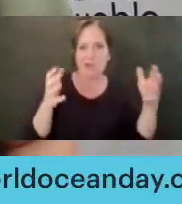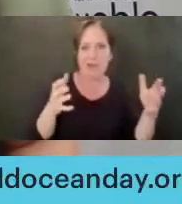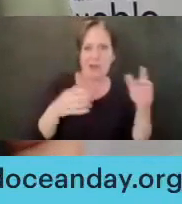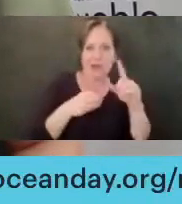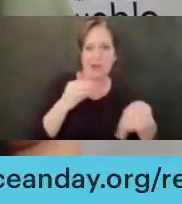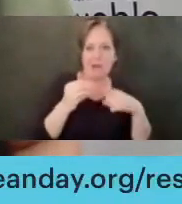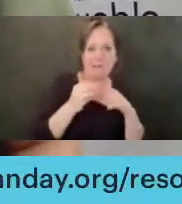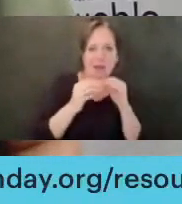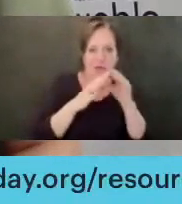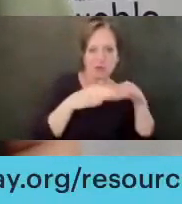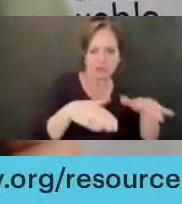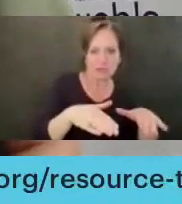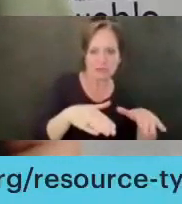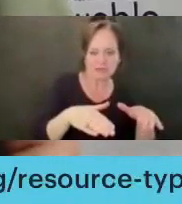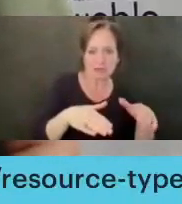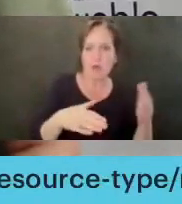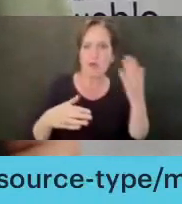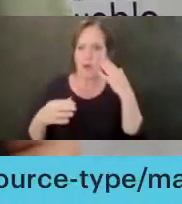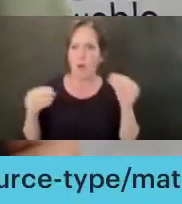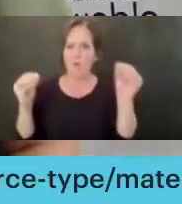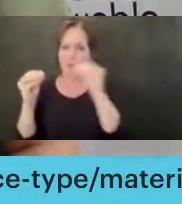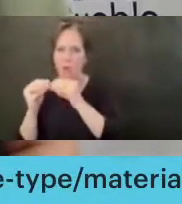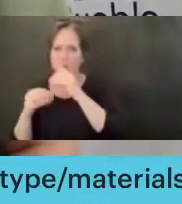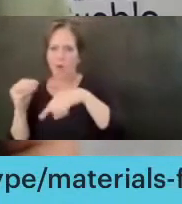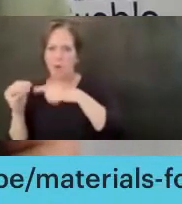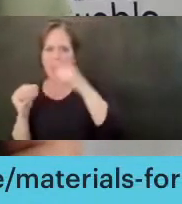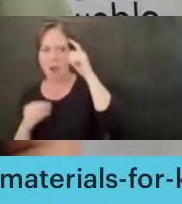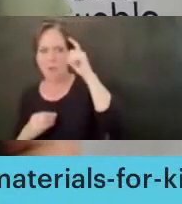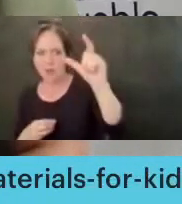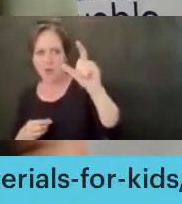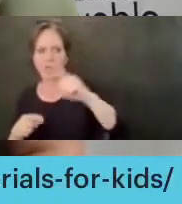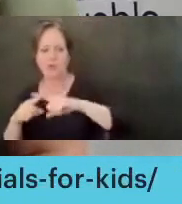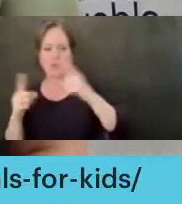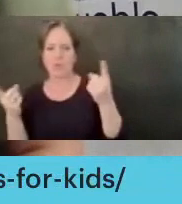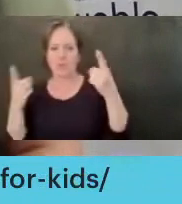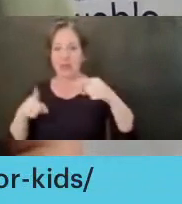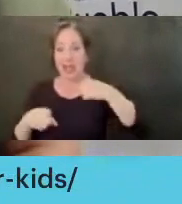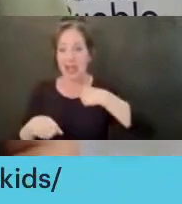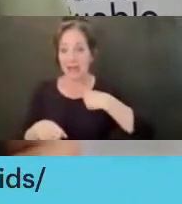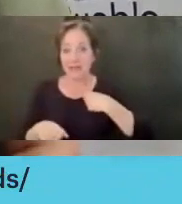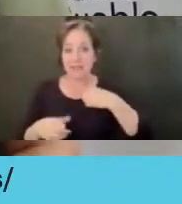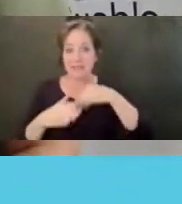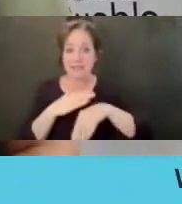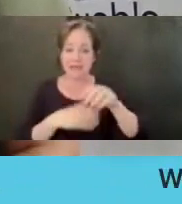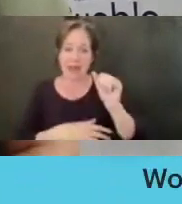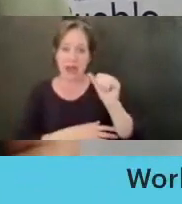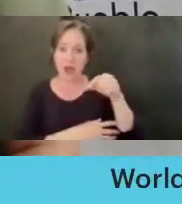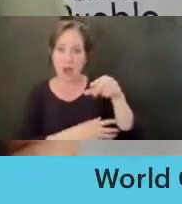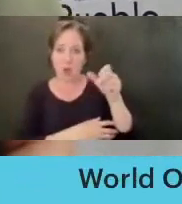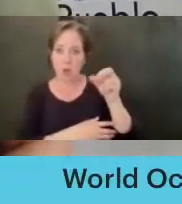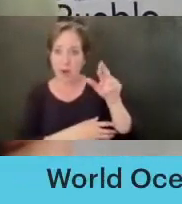moon. But I was at an aquarium in California and I saw some